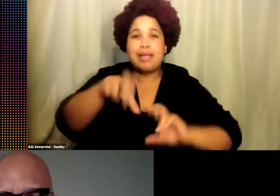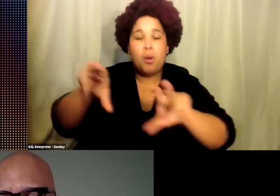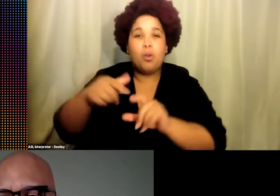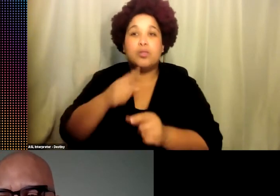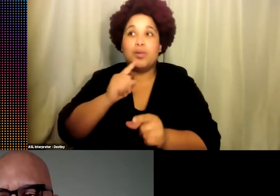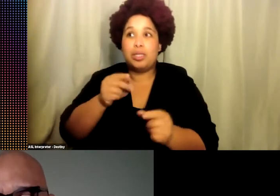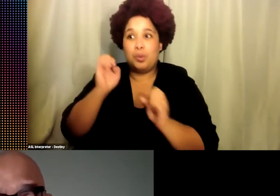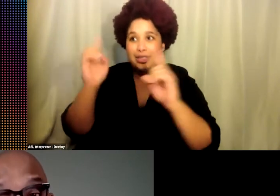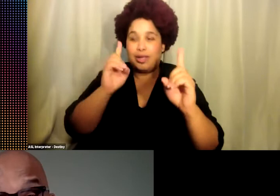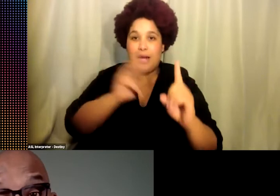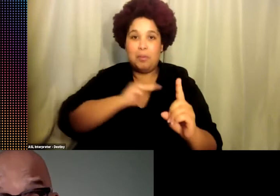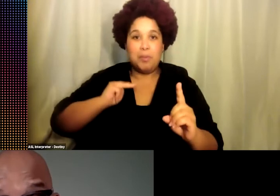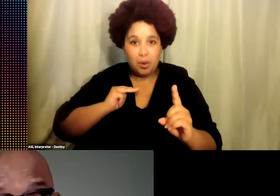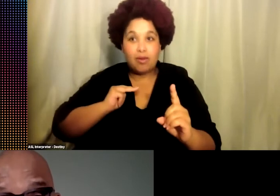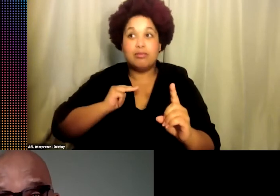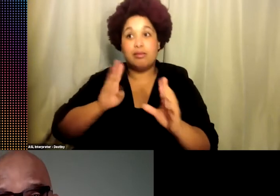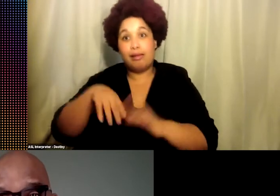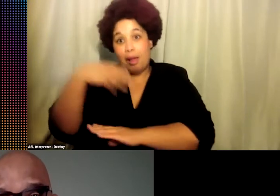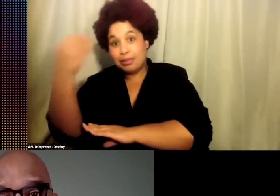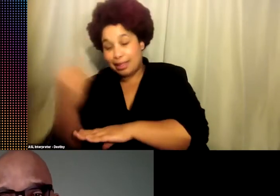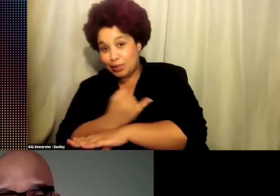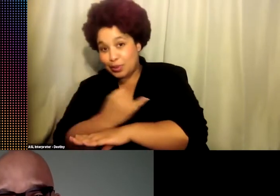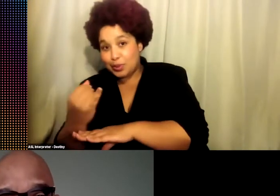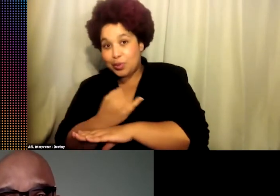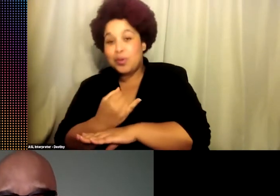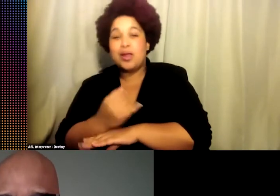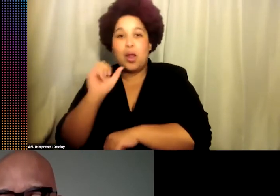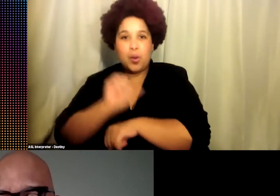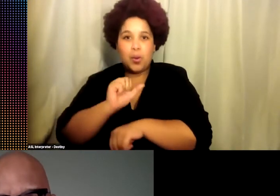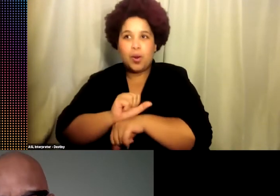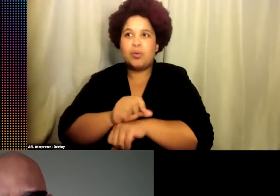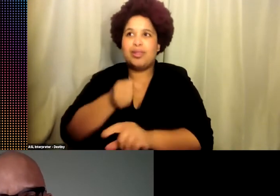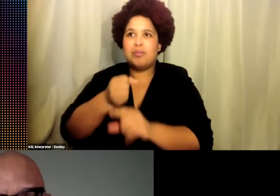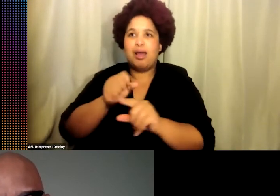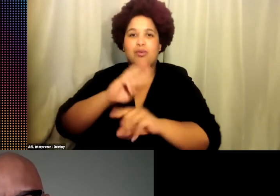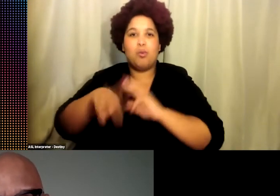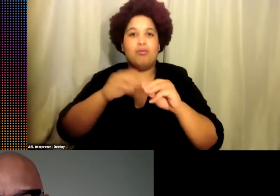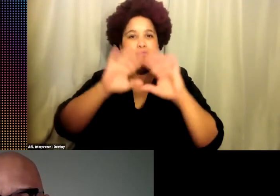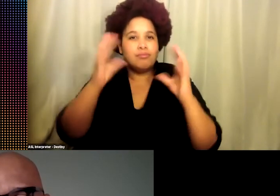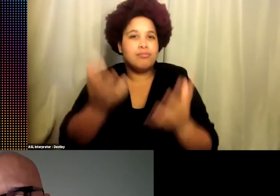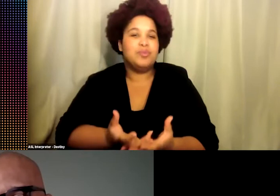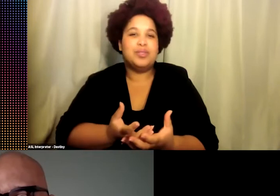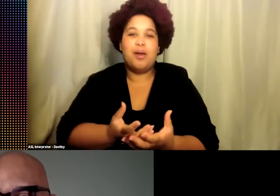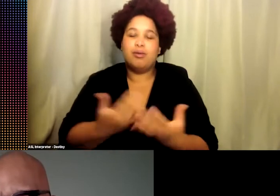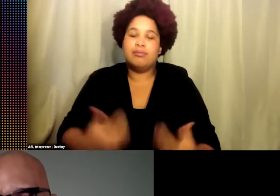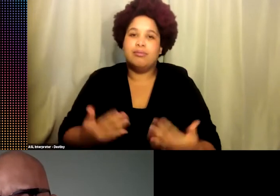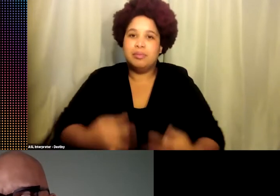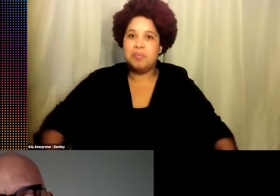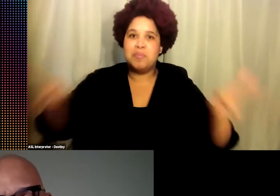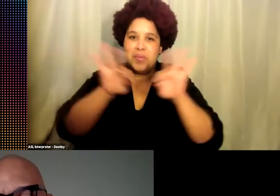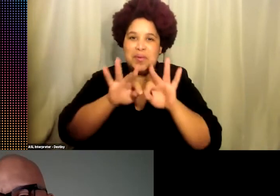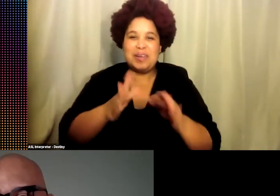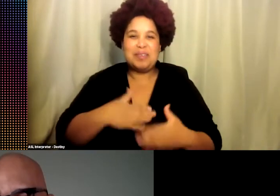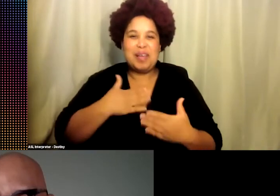members as well as outside of the industry. Our work spans the globe. So that work is very, very significant. And I'm happy to